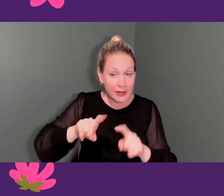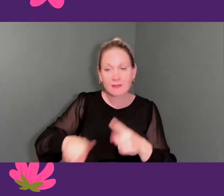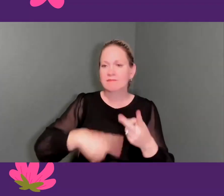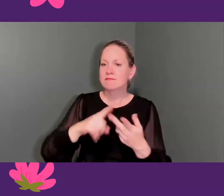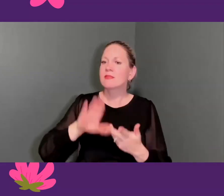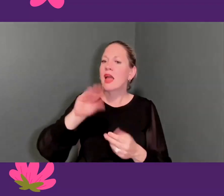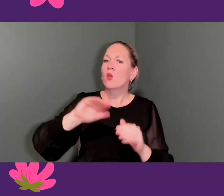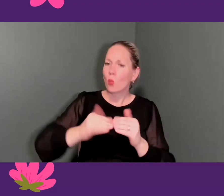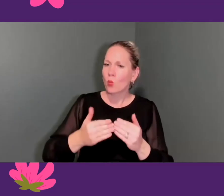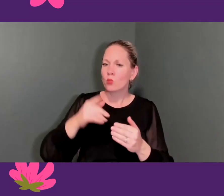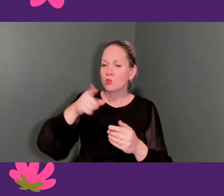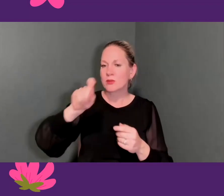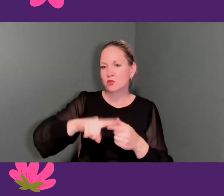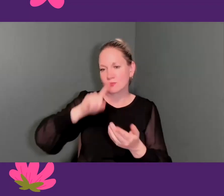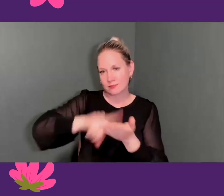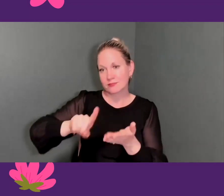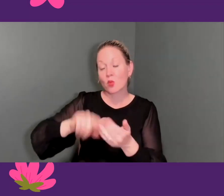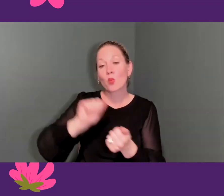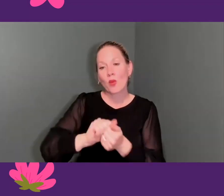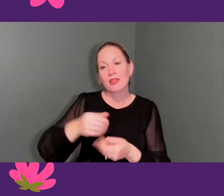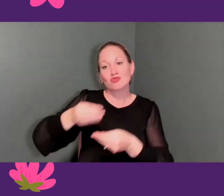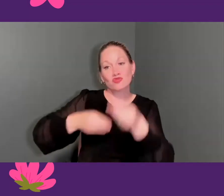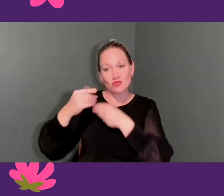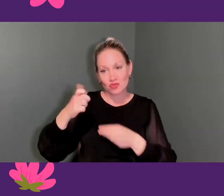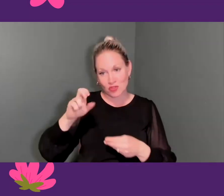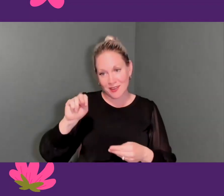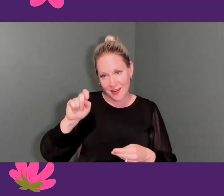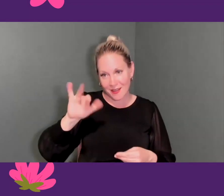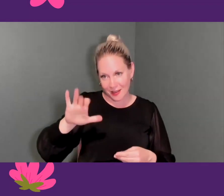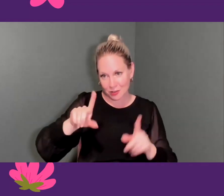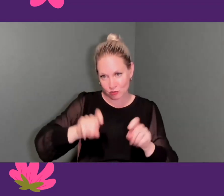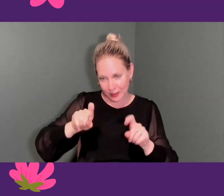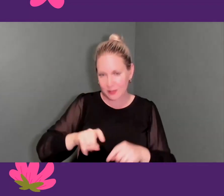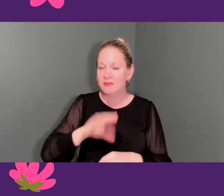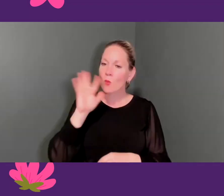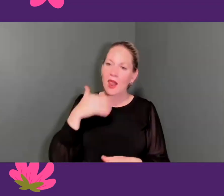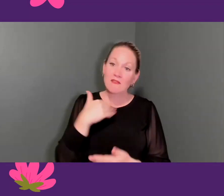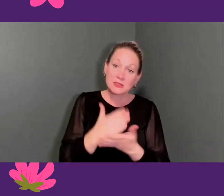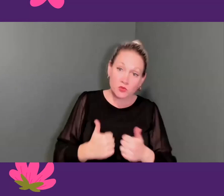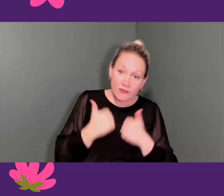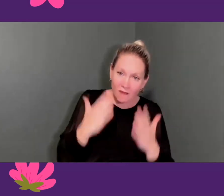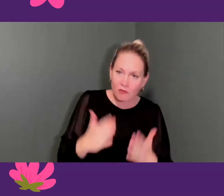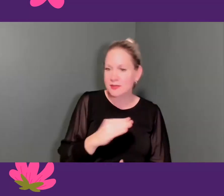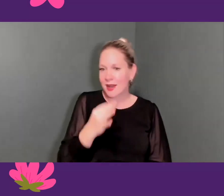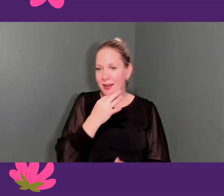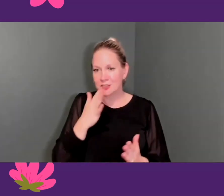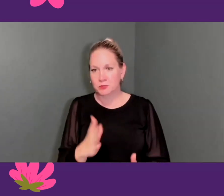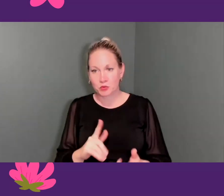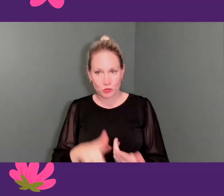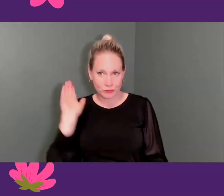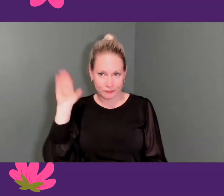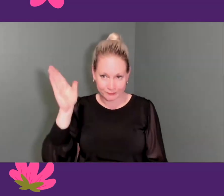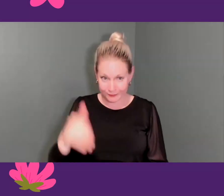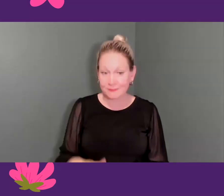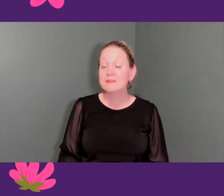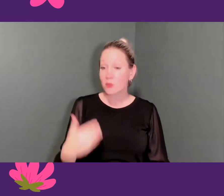health advocates and young survivors and get advice from experts. Now, there will be a Q&A at the end of the program, but you do not have to wait until the